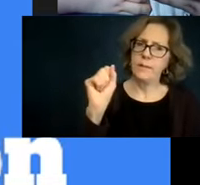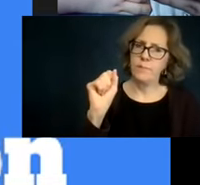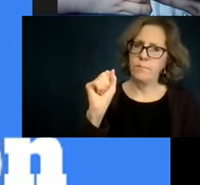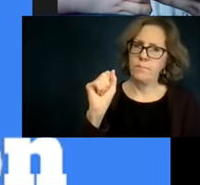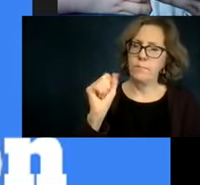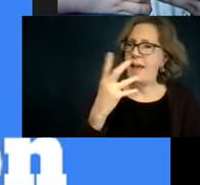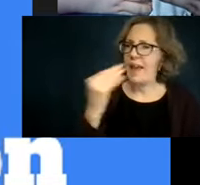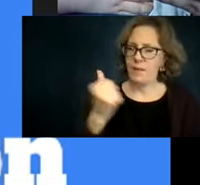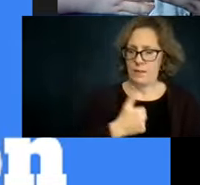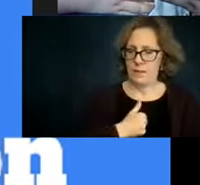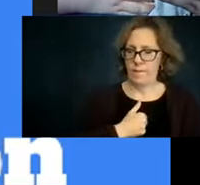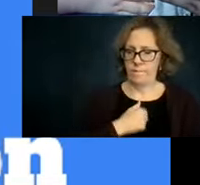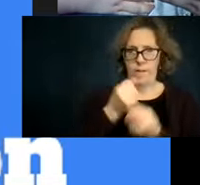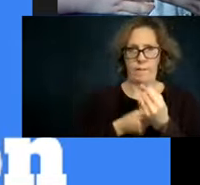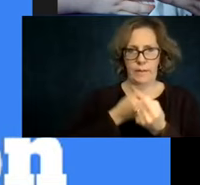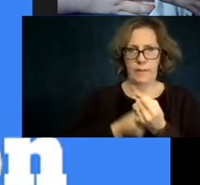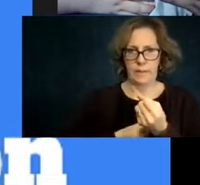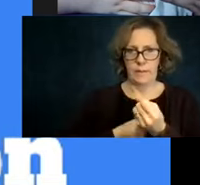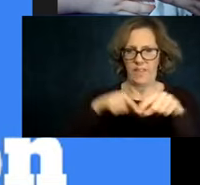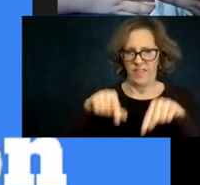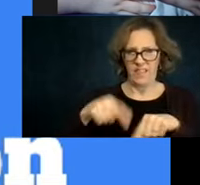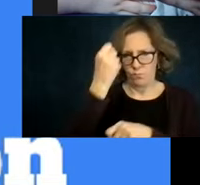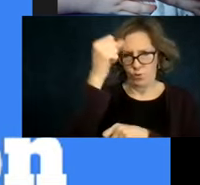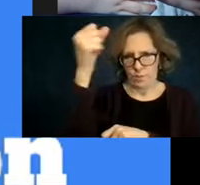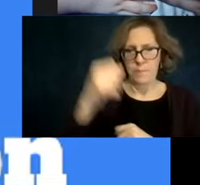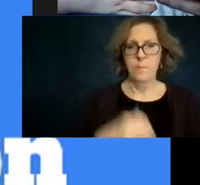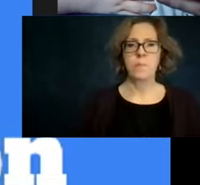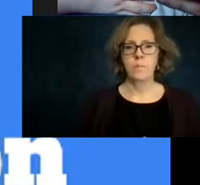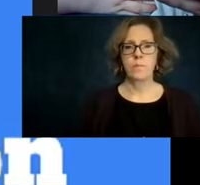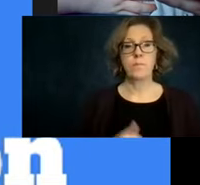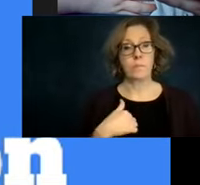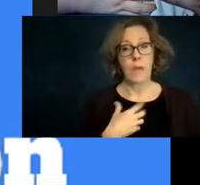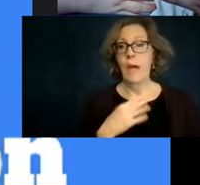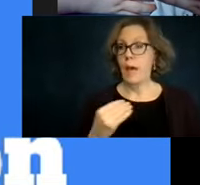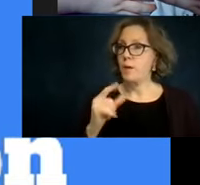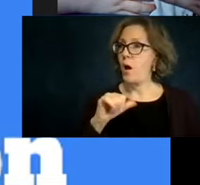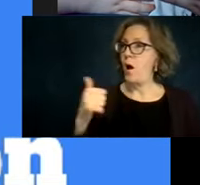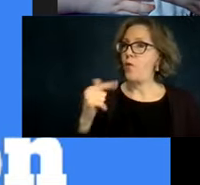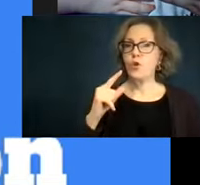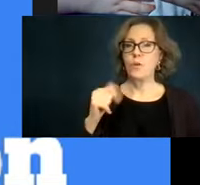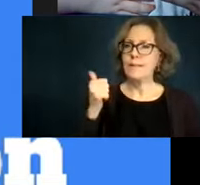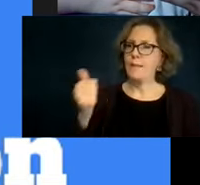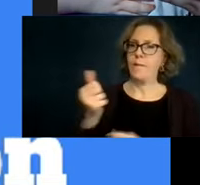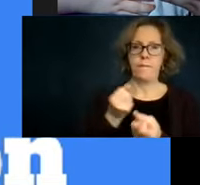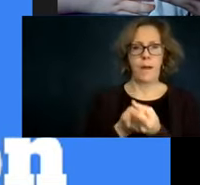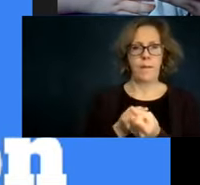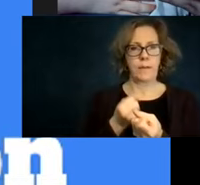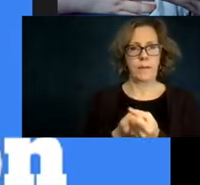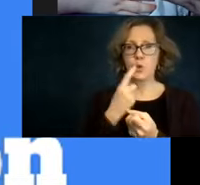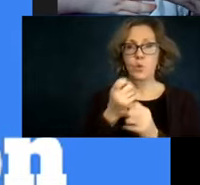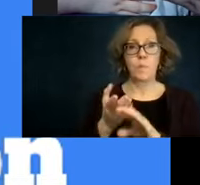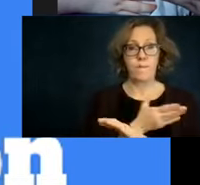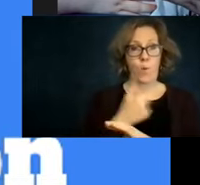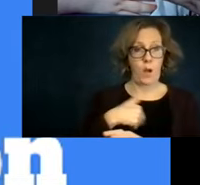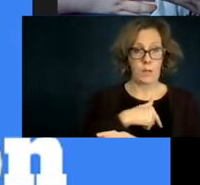Admire and respect the work of dedicated self-advocates who came before us, and we want